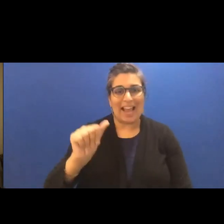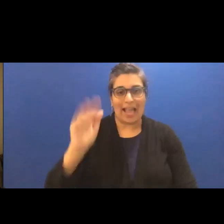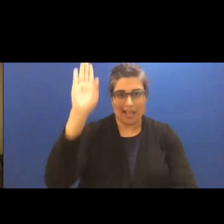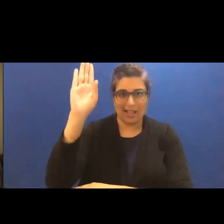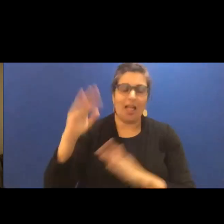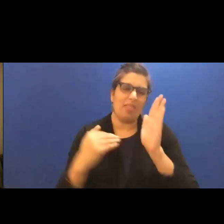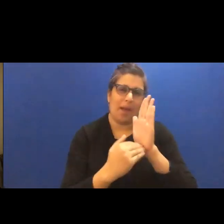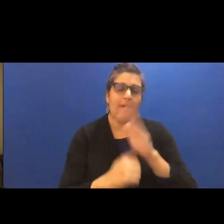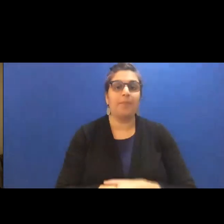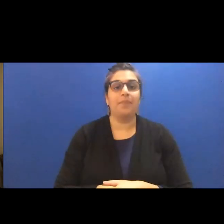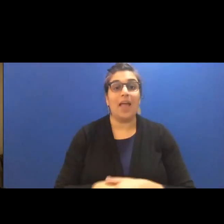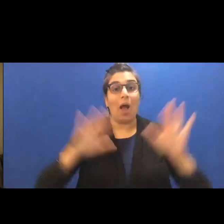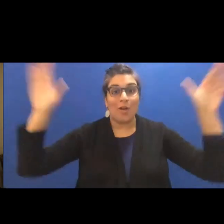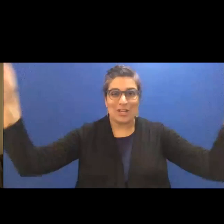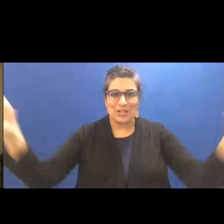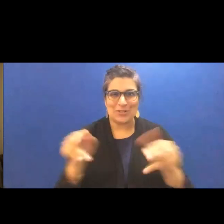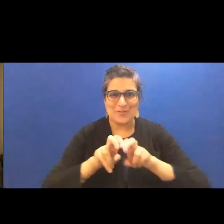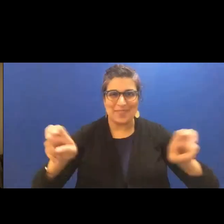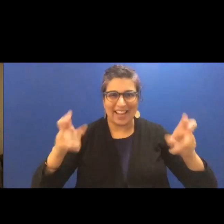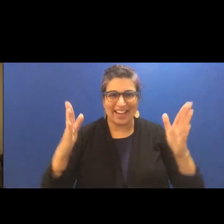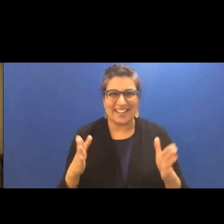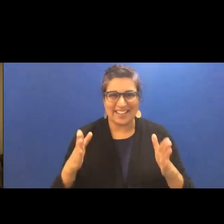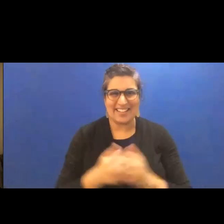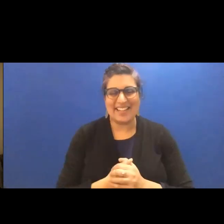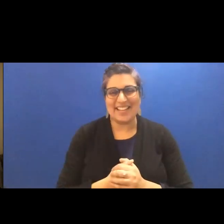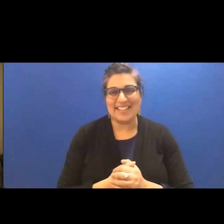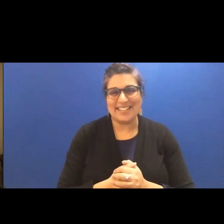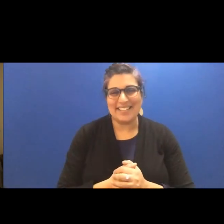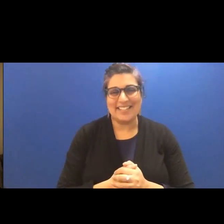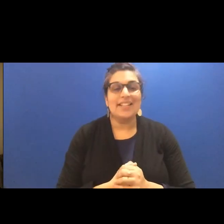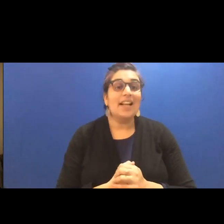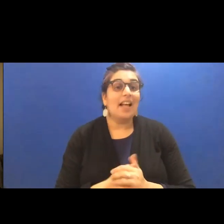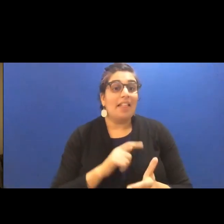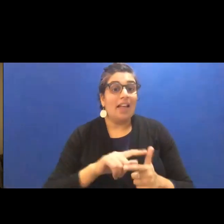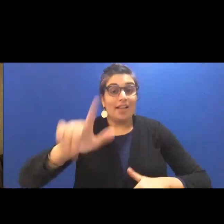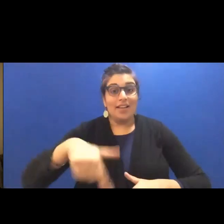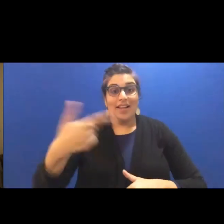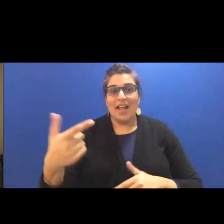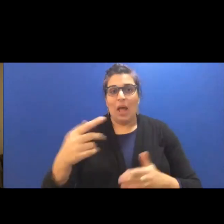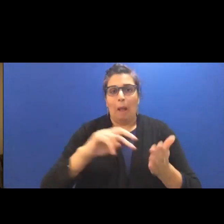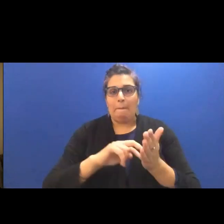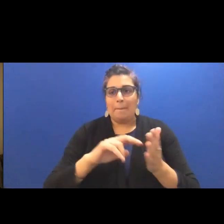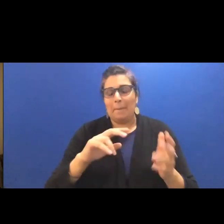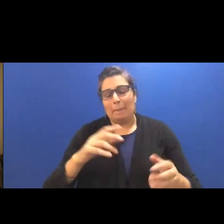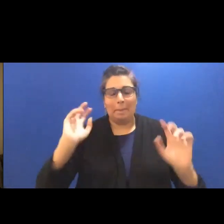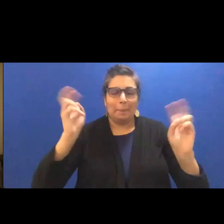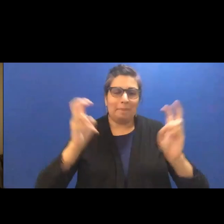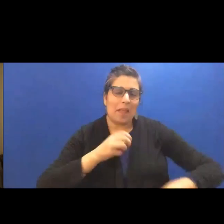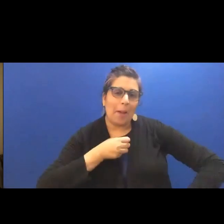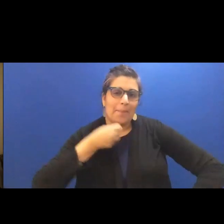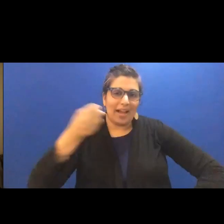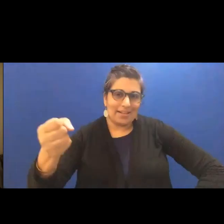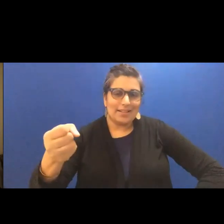going to introduce our panelists and welcome them on screen as I do so, and then we'll turn the metaphorical mic over to Cathy Linh Che, who